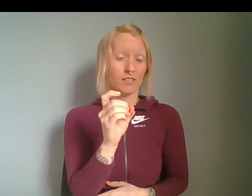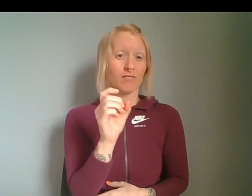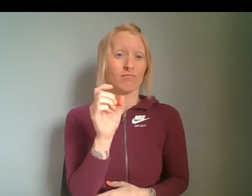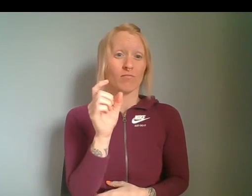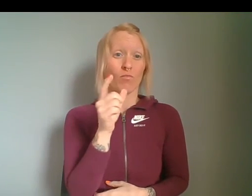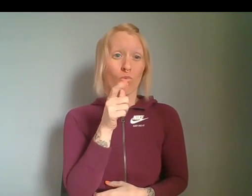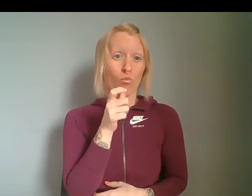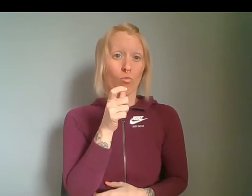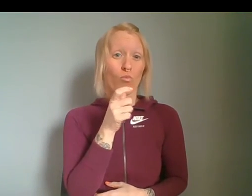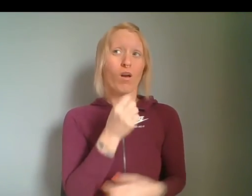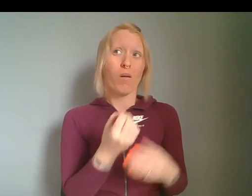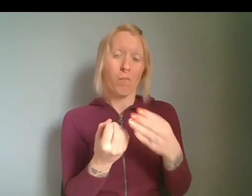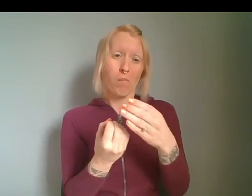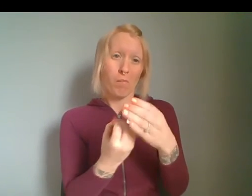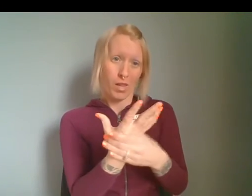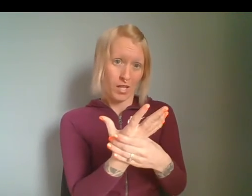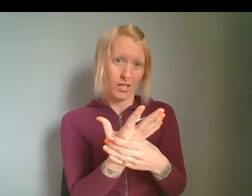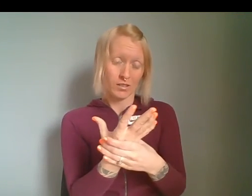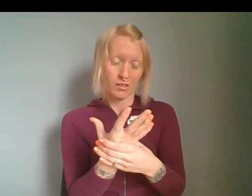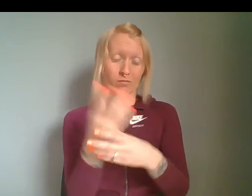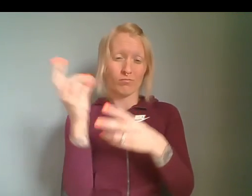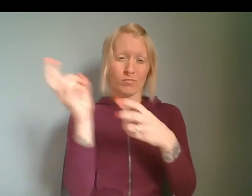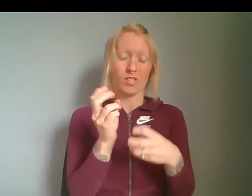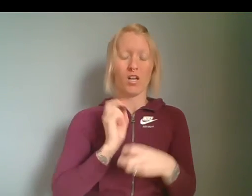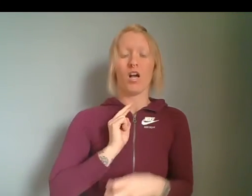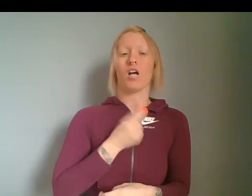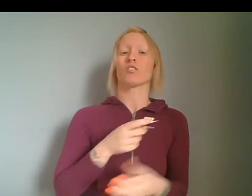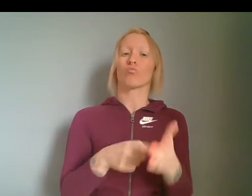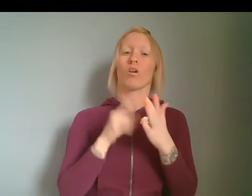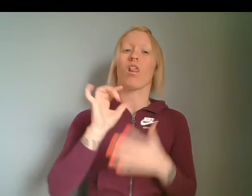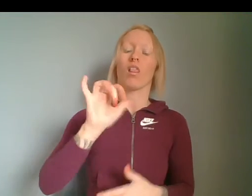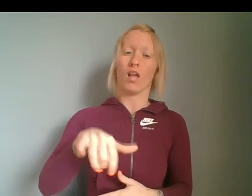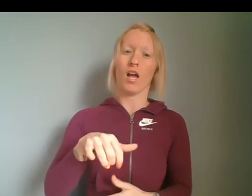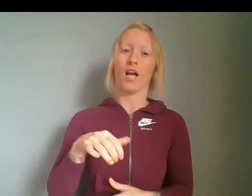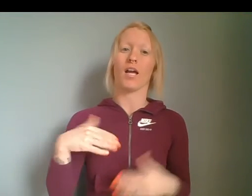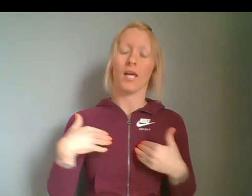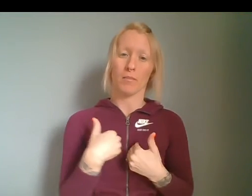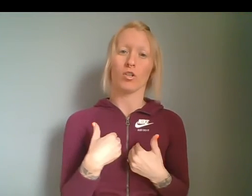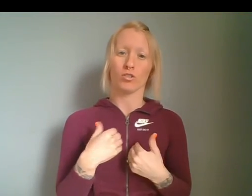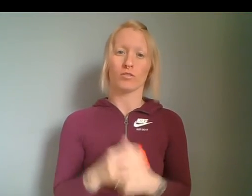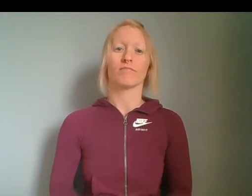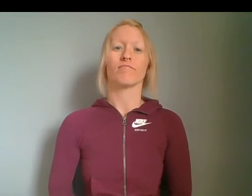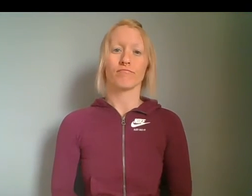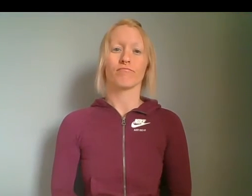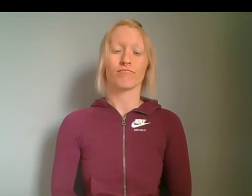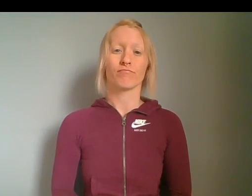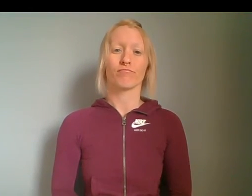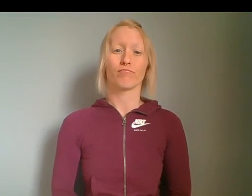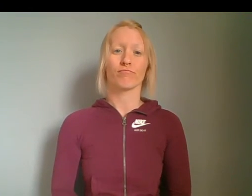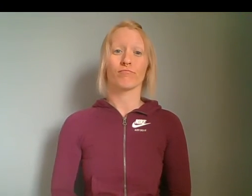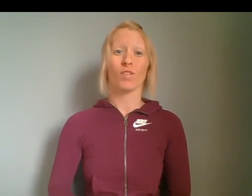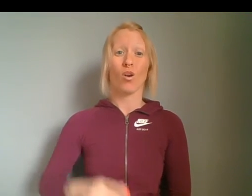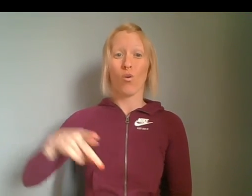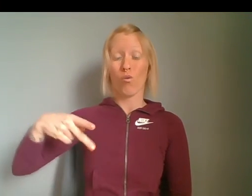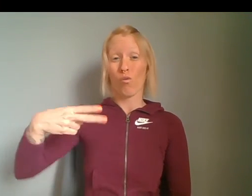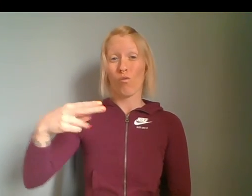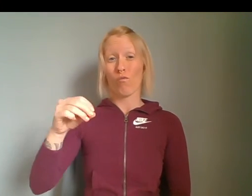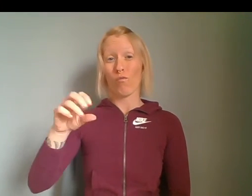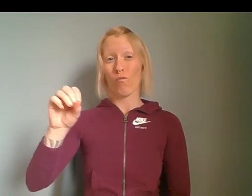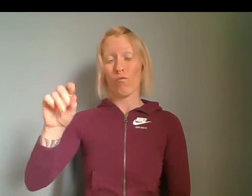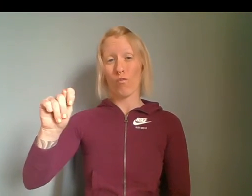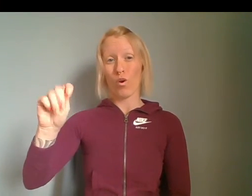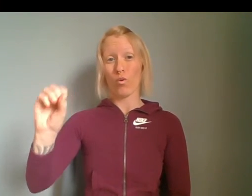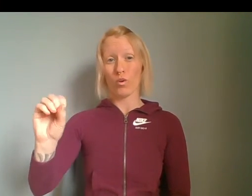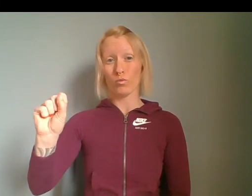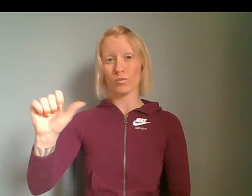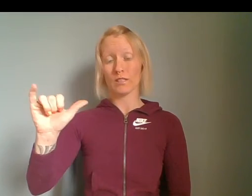a balance. So understanding both photosynthesis and cell respiration, it gets really complicated, but these are